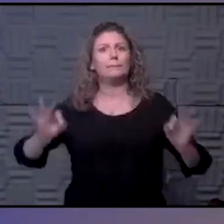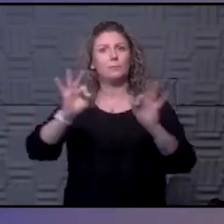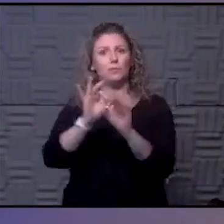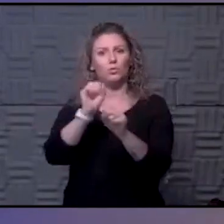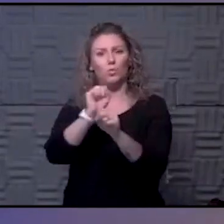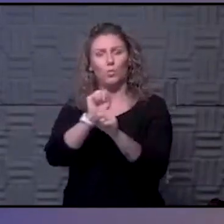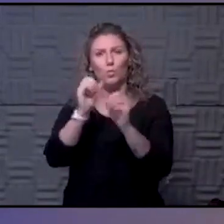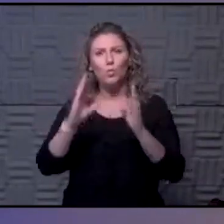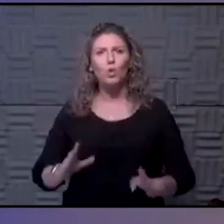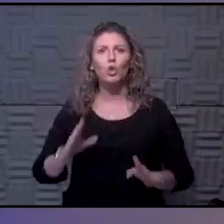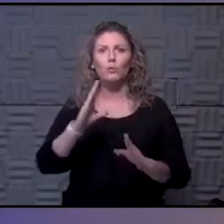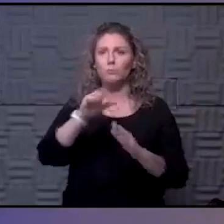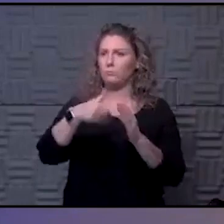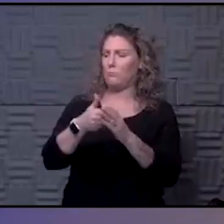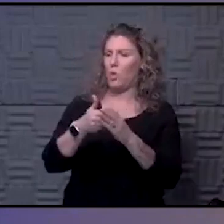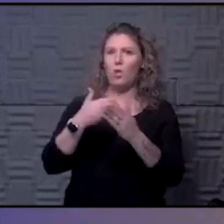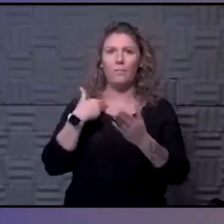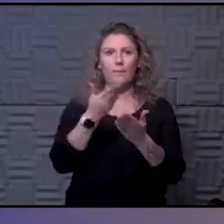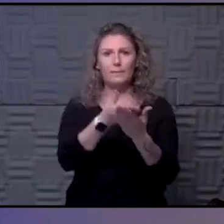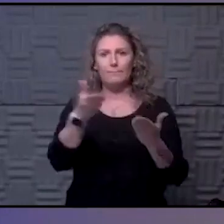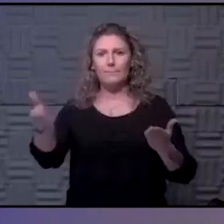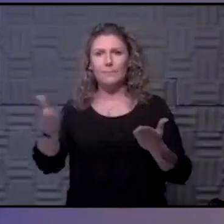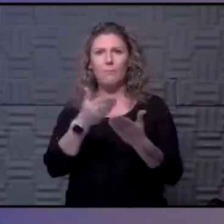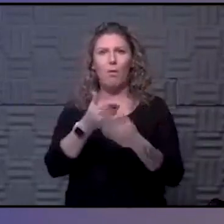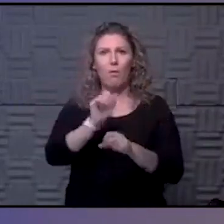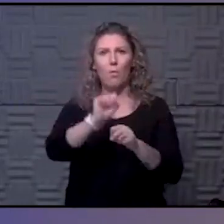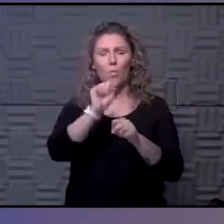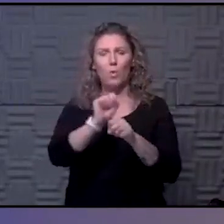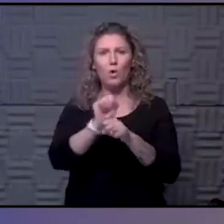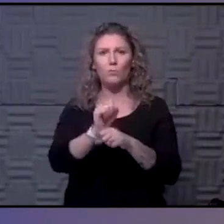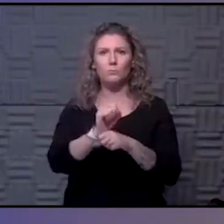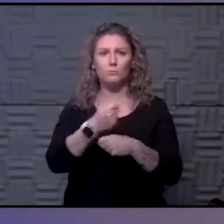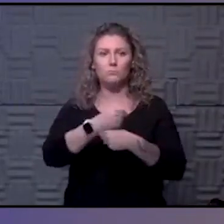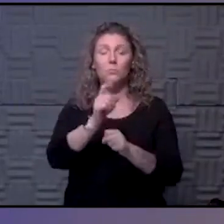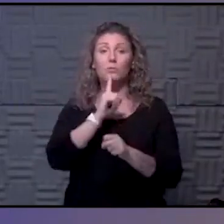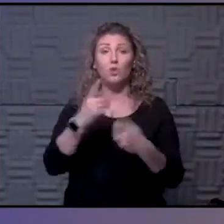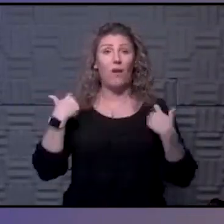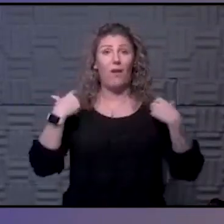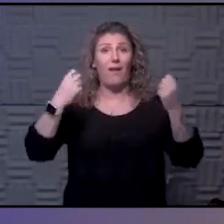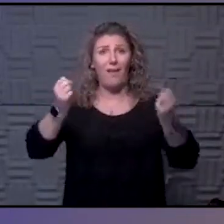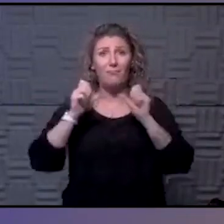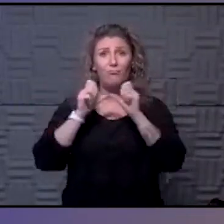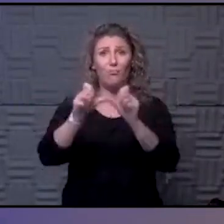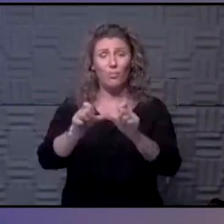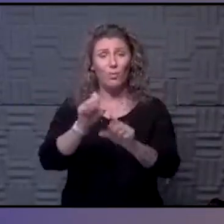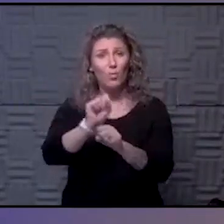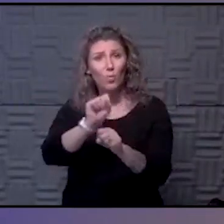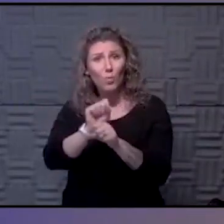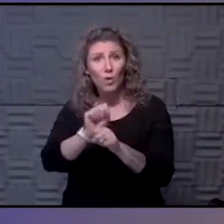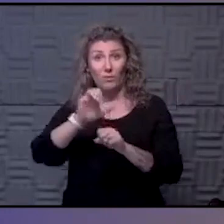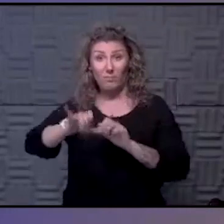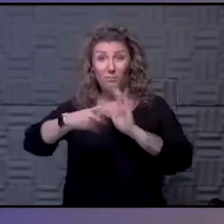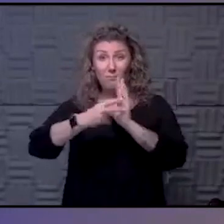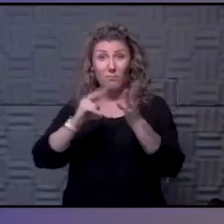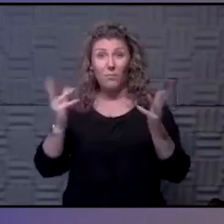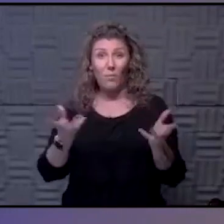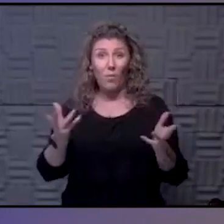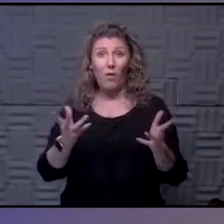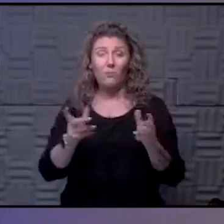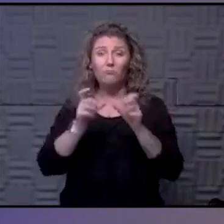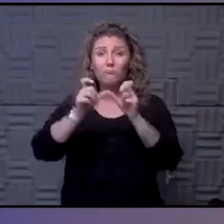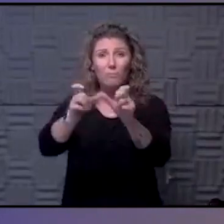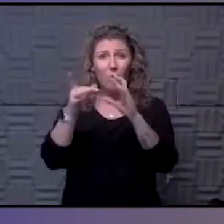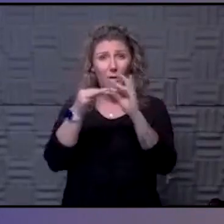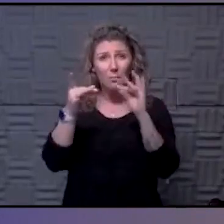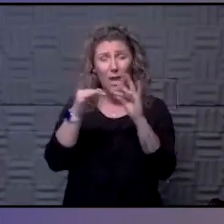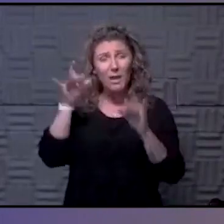chain, making sure that they are staying healthy and staying able to work. And so thereby, we need to continue the message